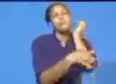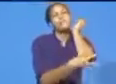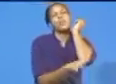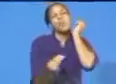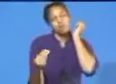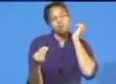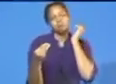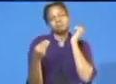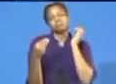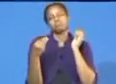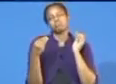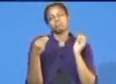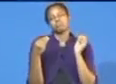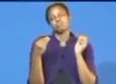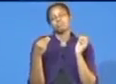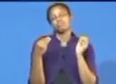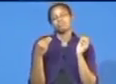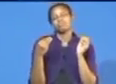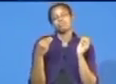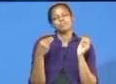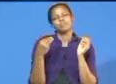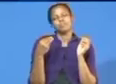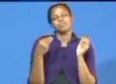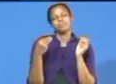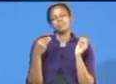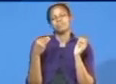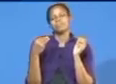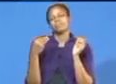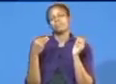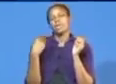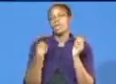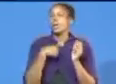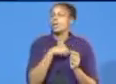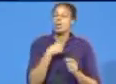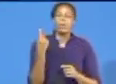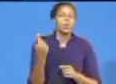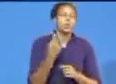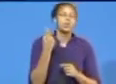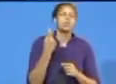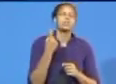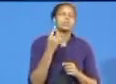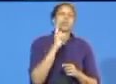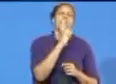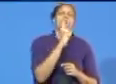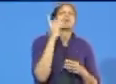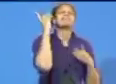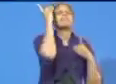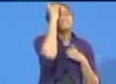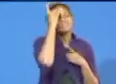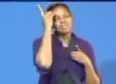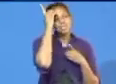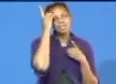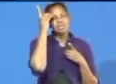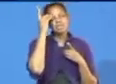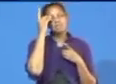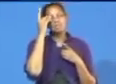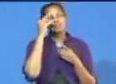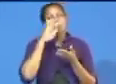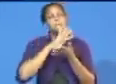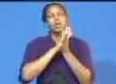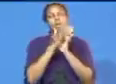from a hand-to-mouth experience. We're only one disease away from